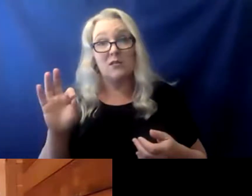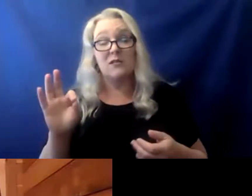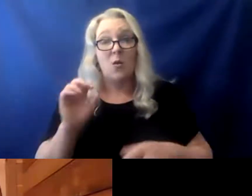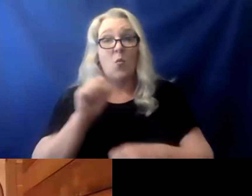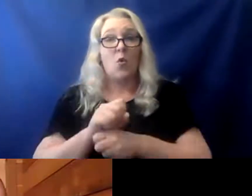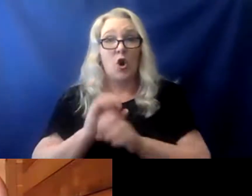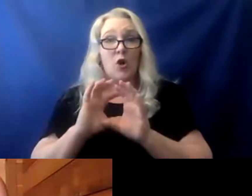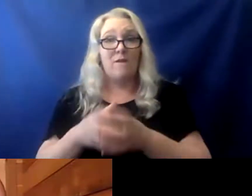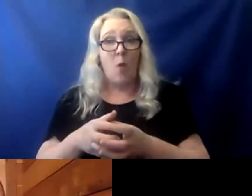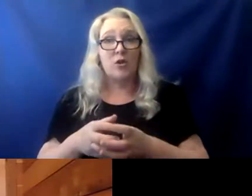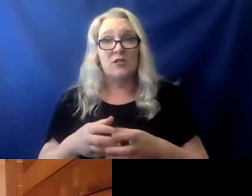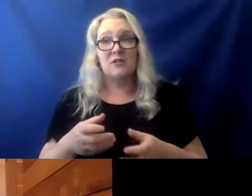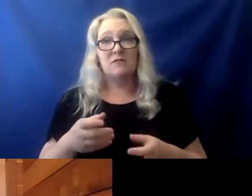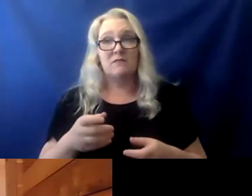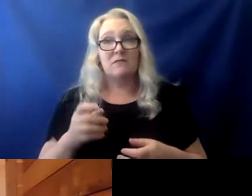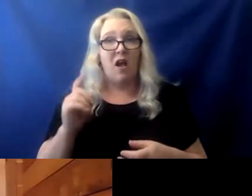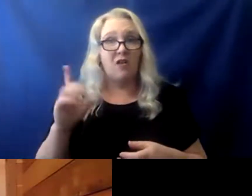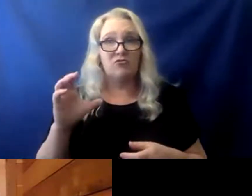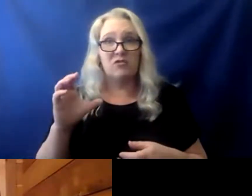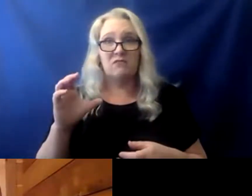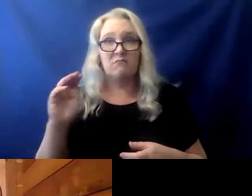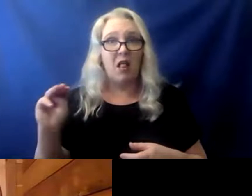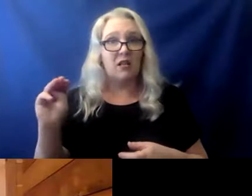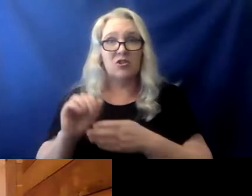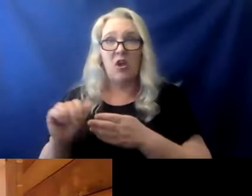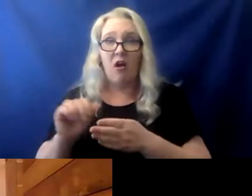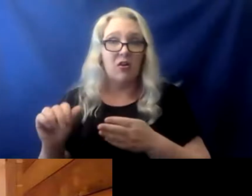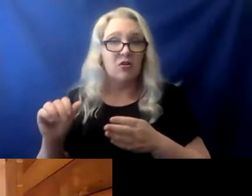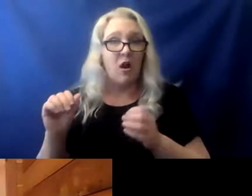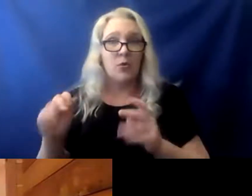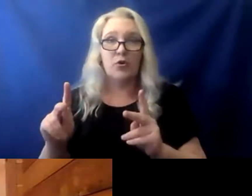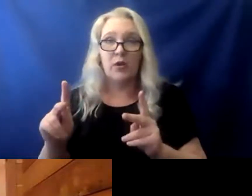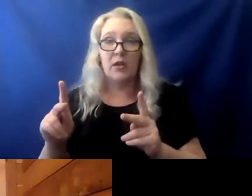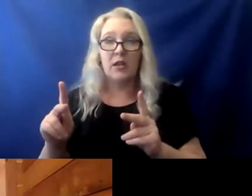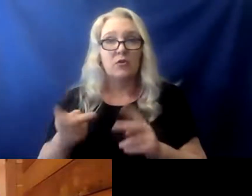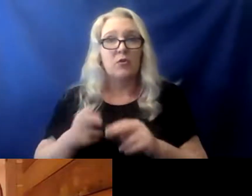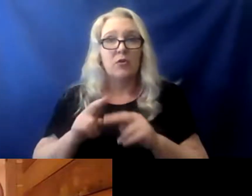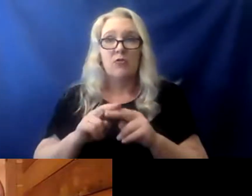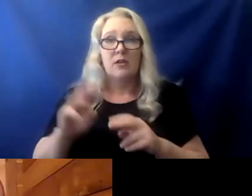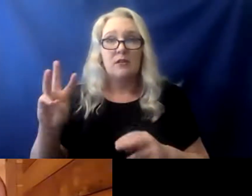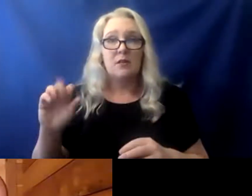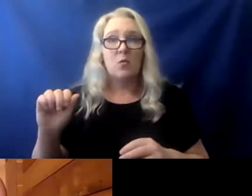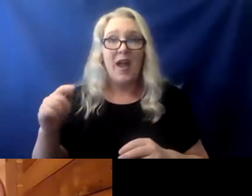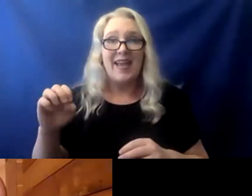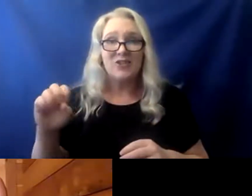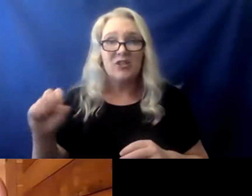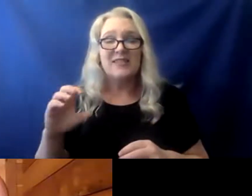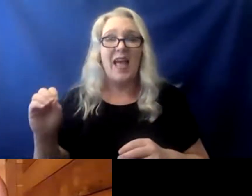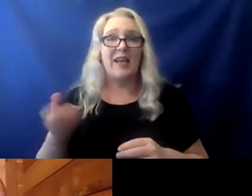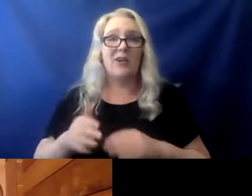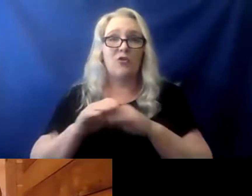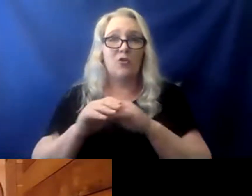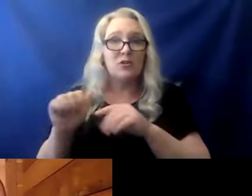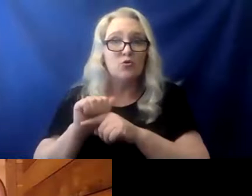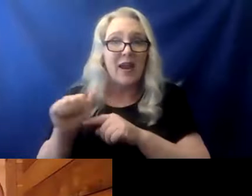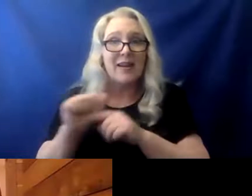there's, you know, hundreds of millions of dollars of opportunity to, you know, increase wages and improve training opportunities for the workforce, which